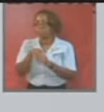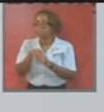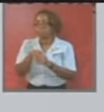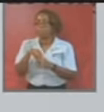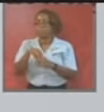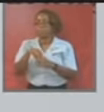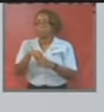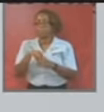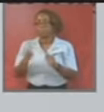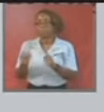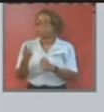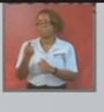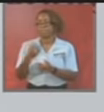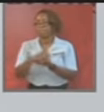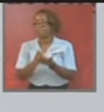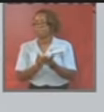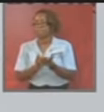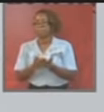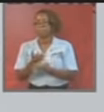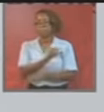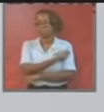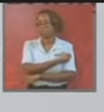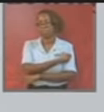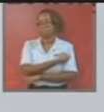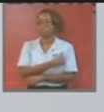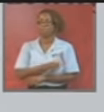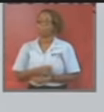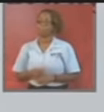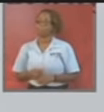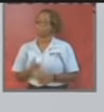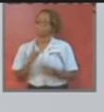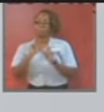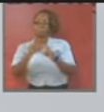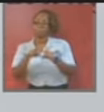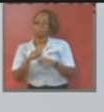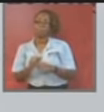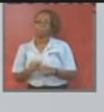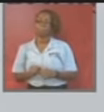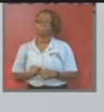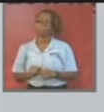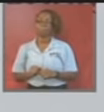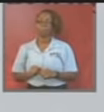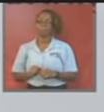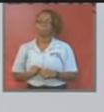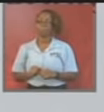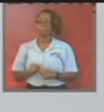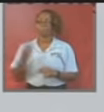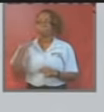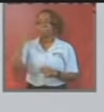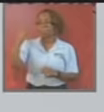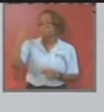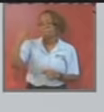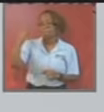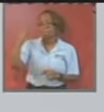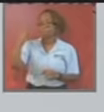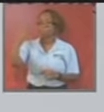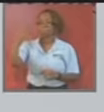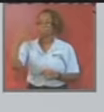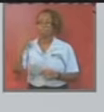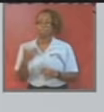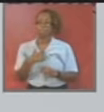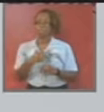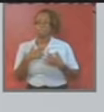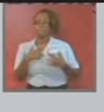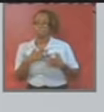workers, frontline workers. So NCDs, other NCDs, for example, hypertension, those with cardiovascular disease, would be part of our